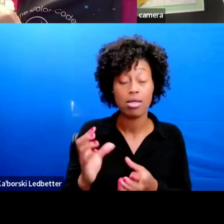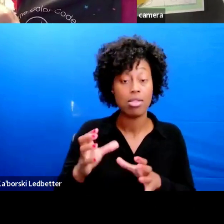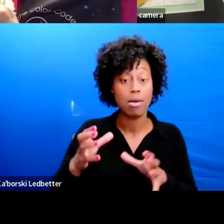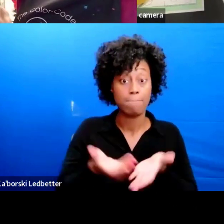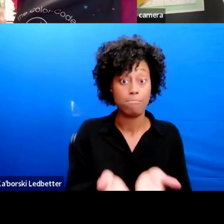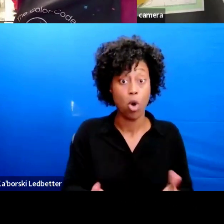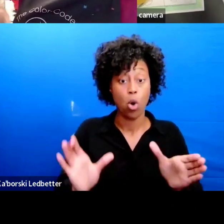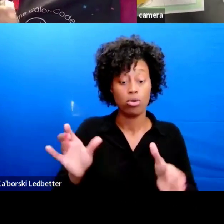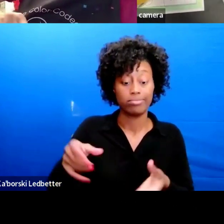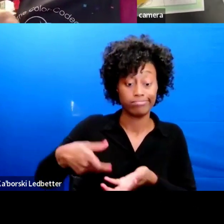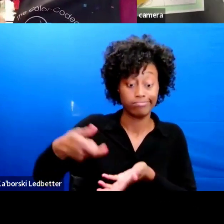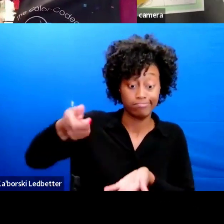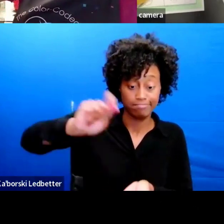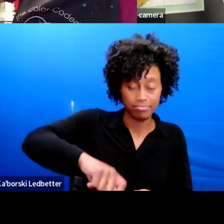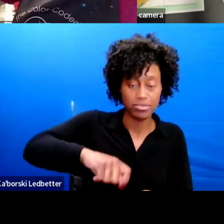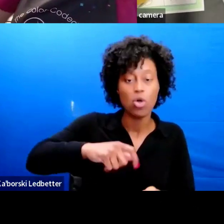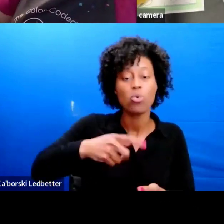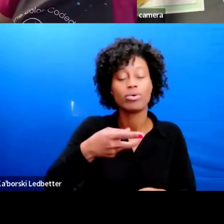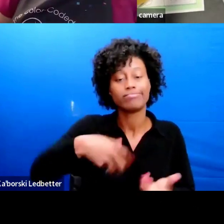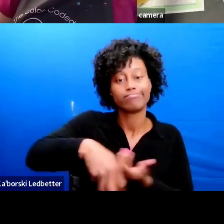together.